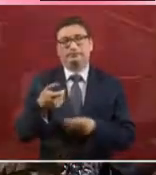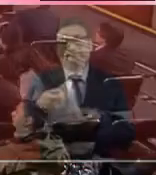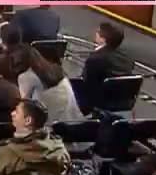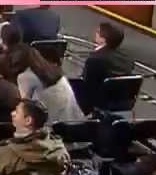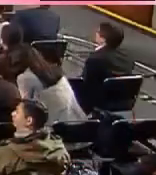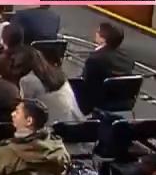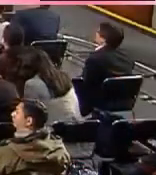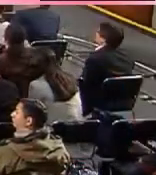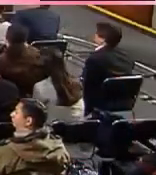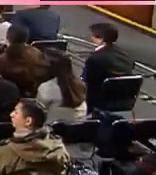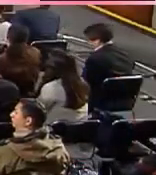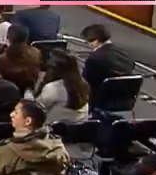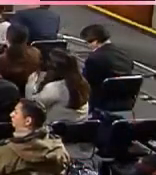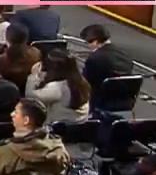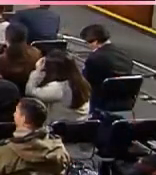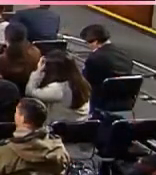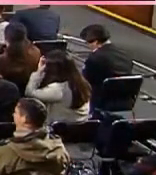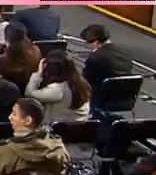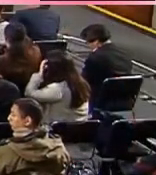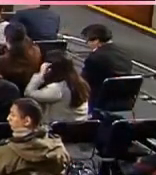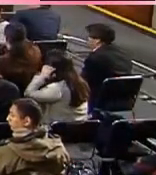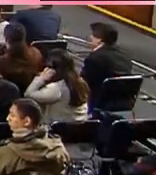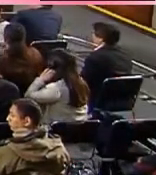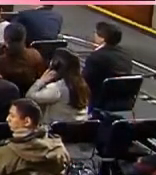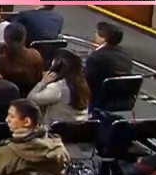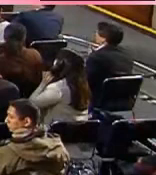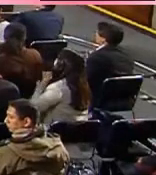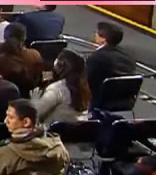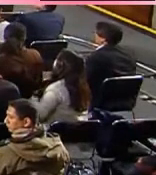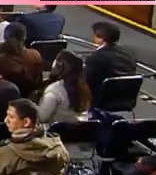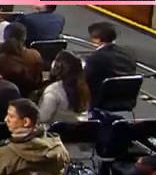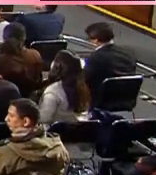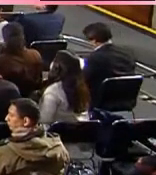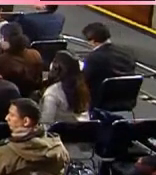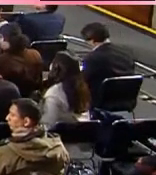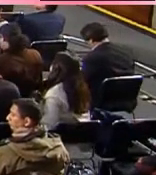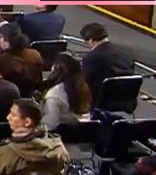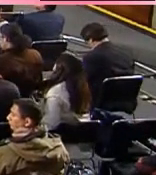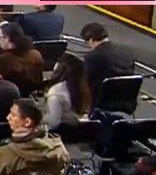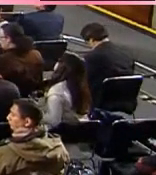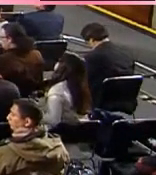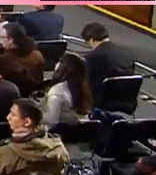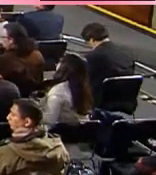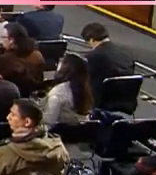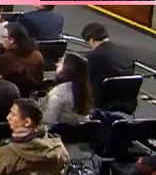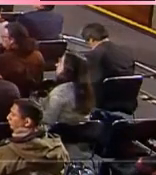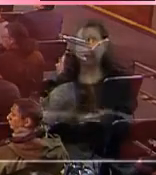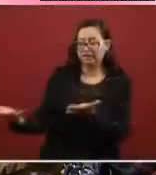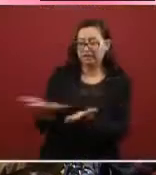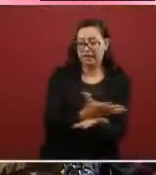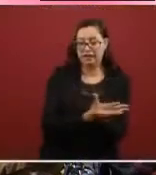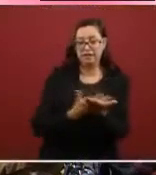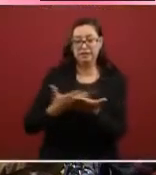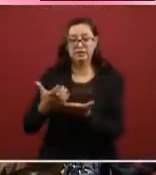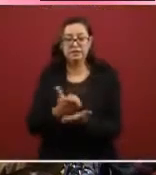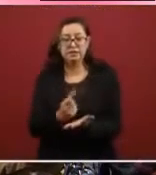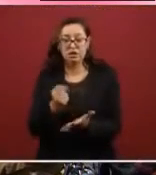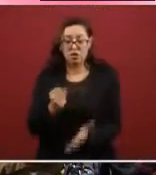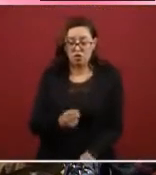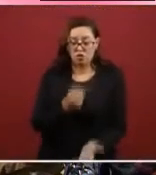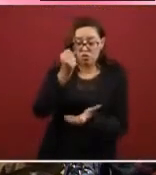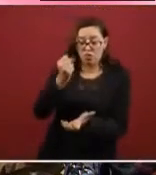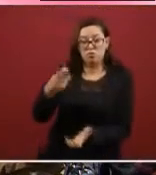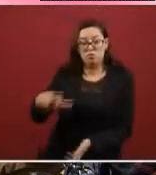waste esos recursos, those resources, los mexicanos. All Mexicans. ¿Y qué les puedo decir a los que están protestando? And what can pues I say to those